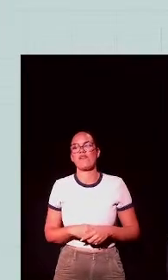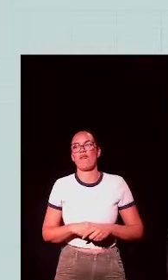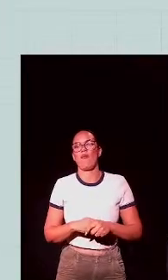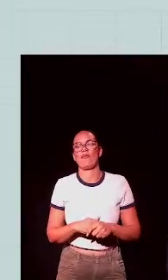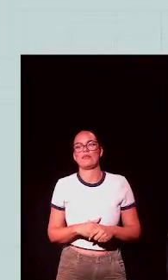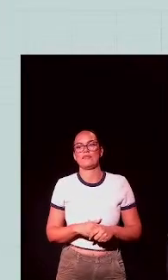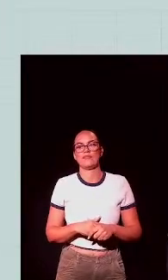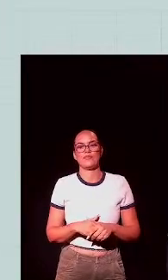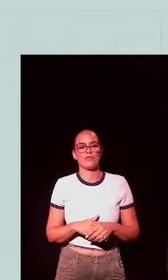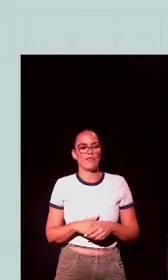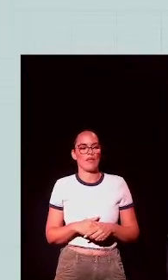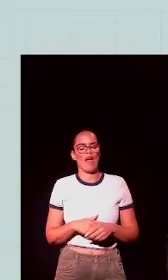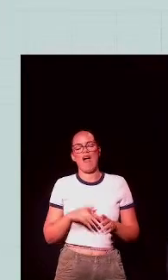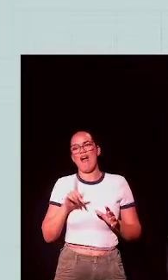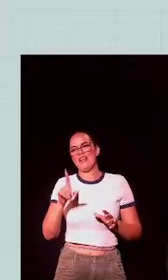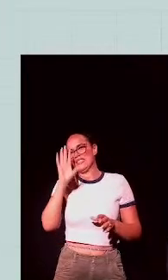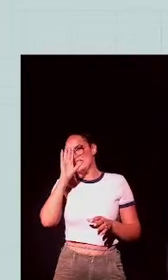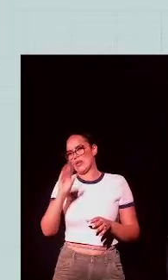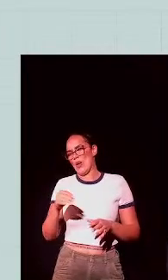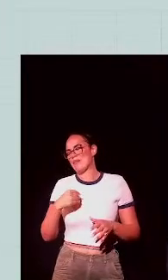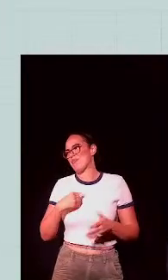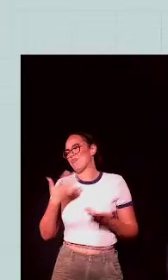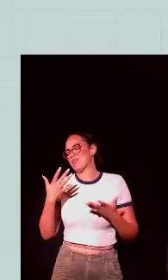I've had a cold the last few days, so...